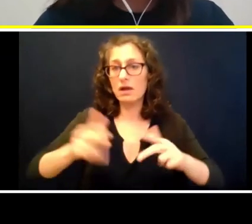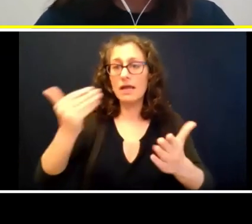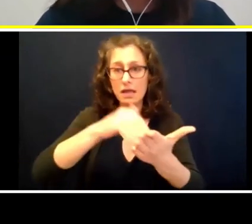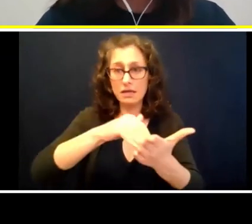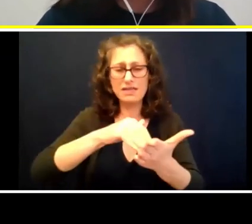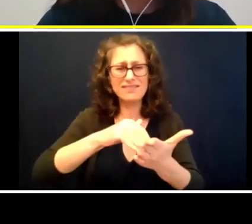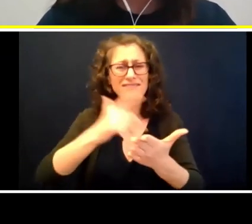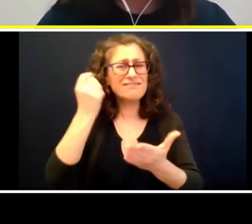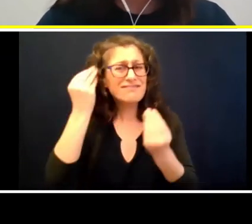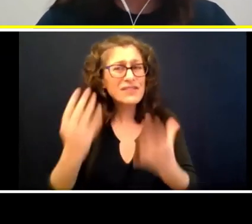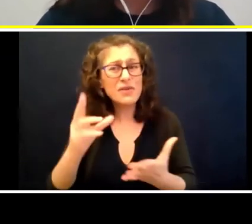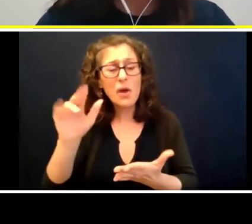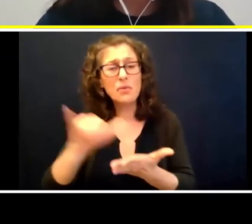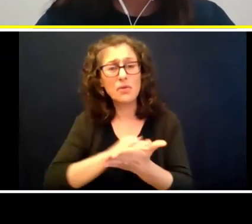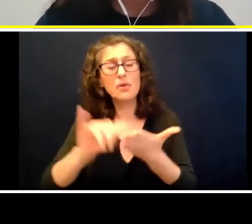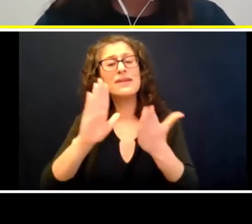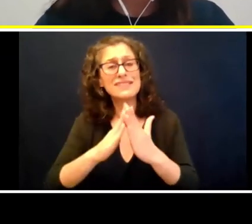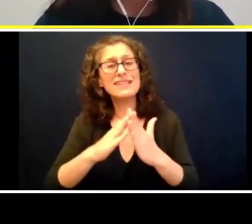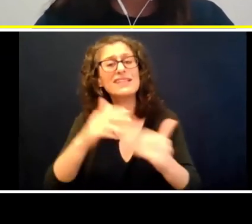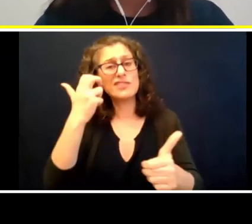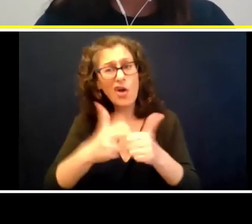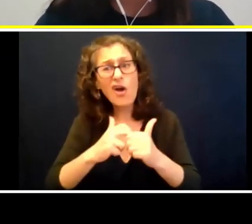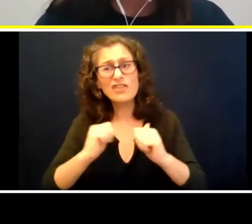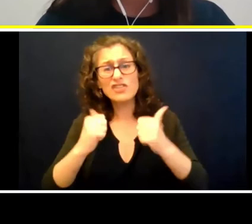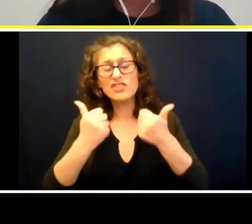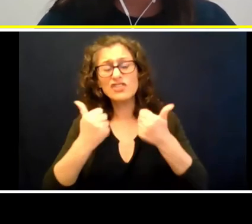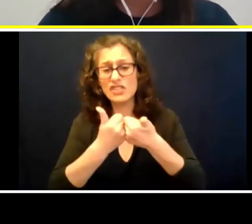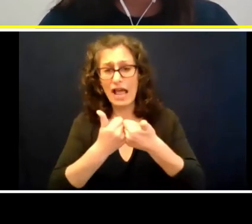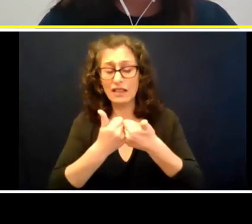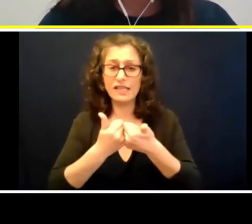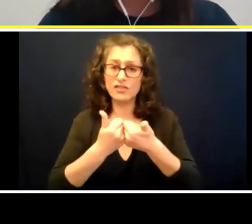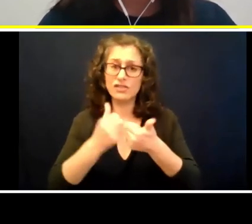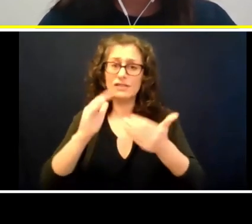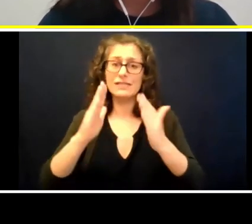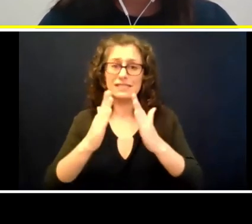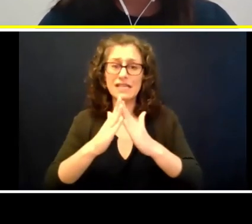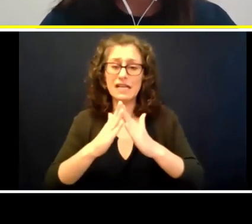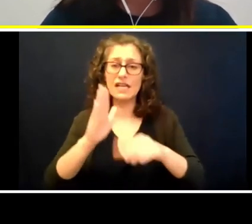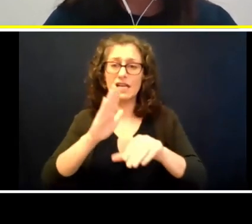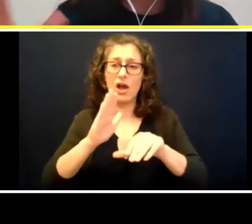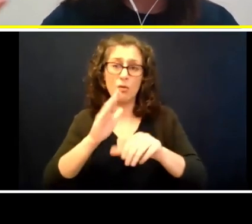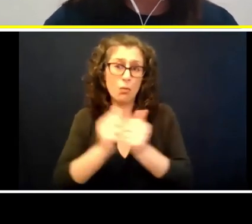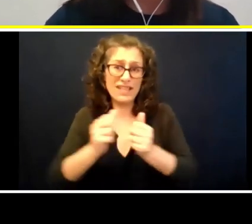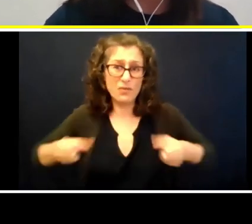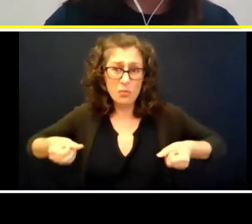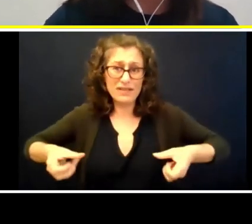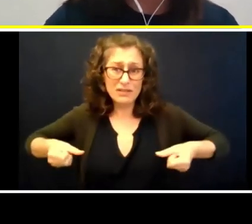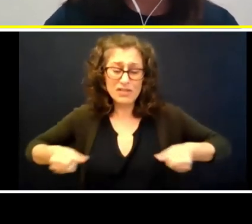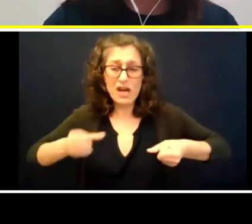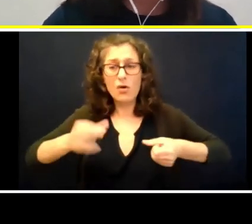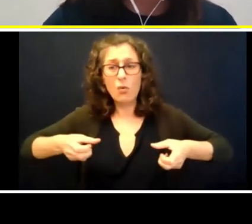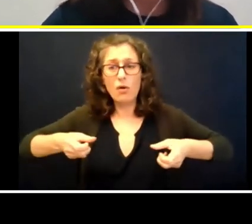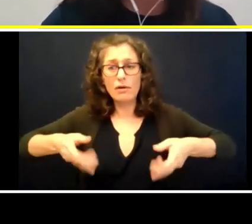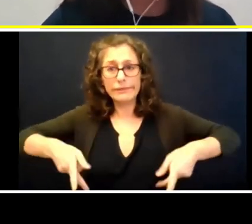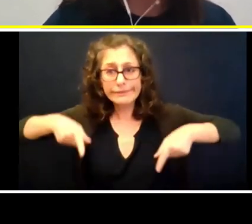because New York City is a very hard city to live in if you're on crutches or use a wheelchair. Most of the subway stations